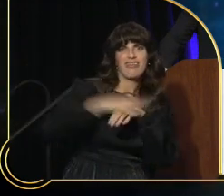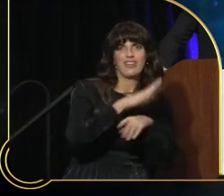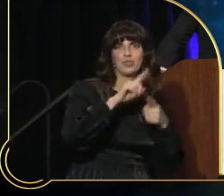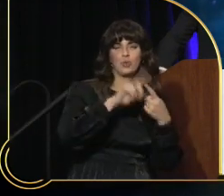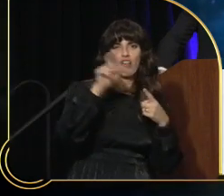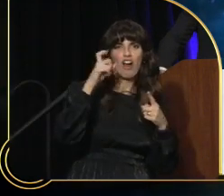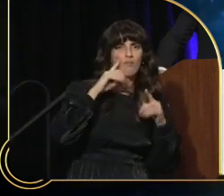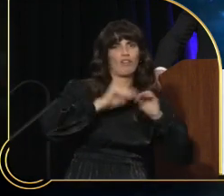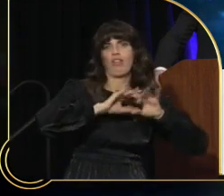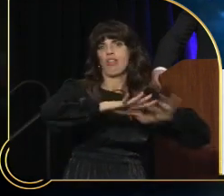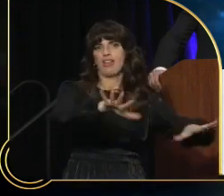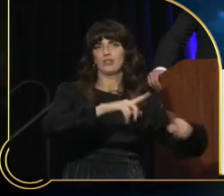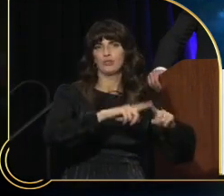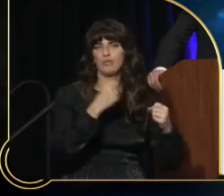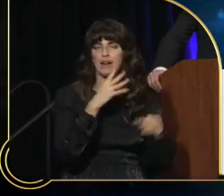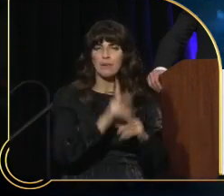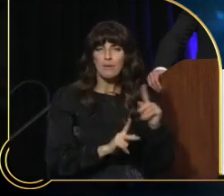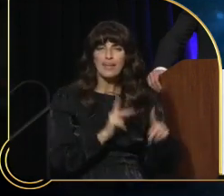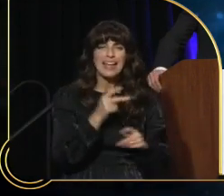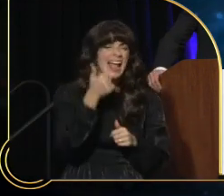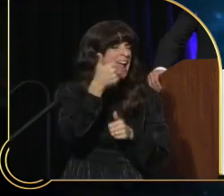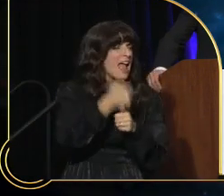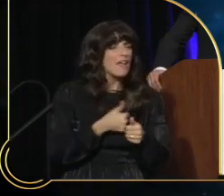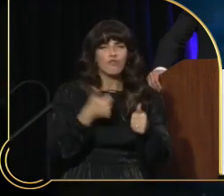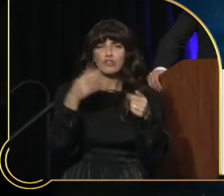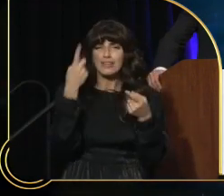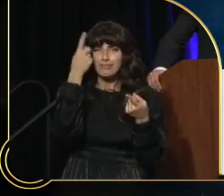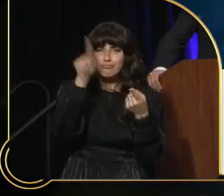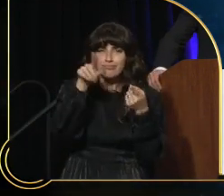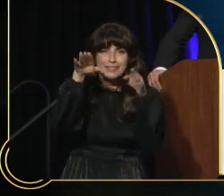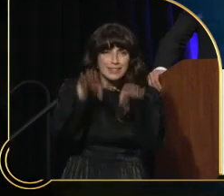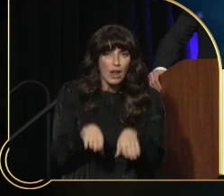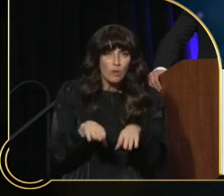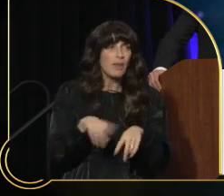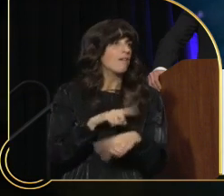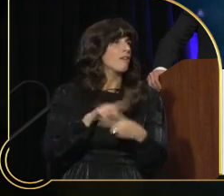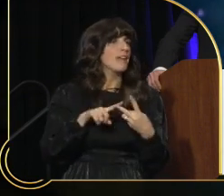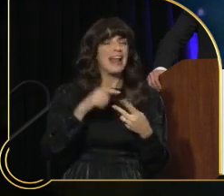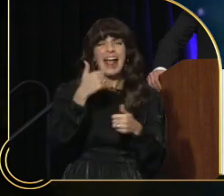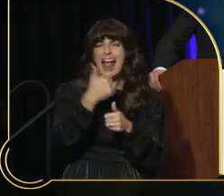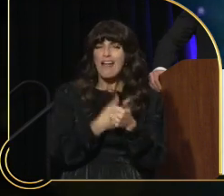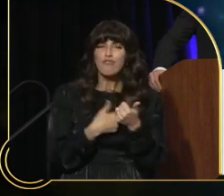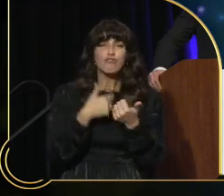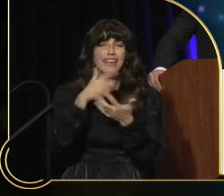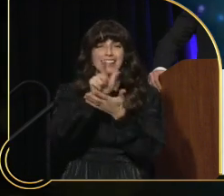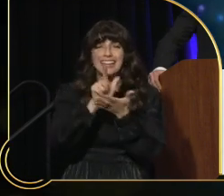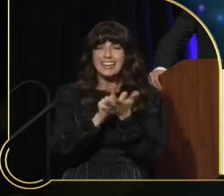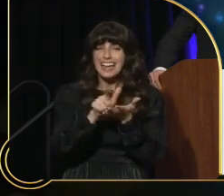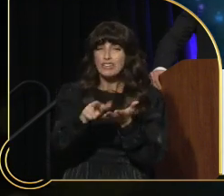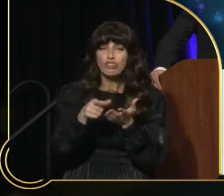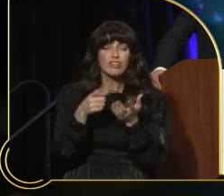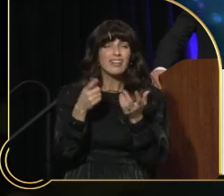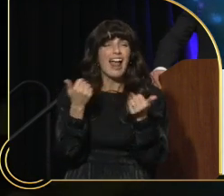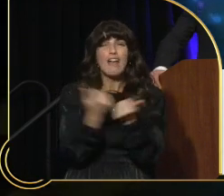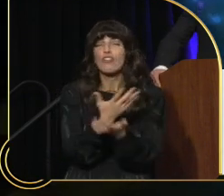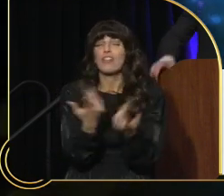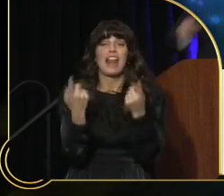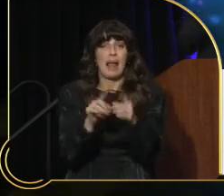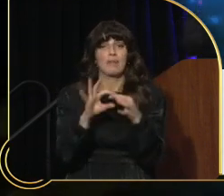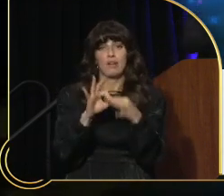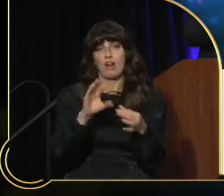Every settlement, every piece of litigation, every piece of work we did on Olmstead during the Obama